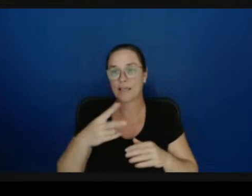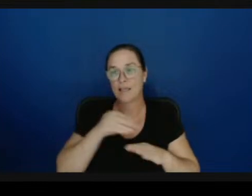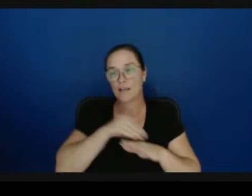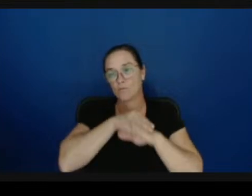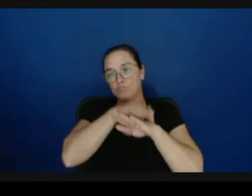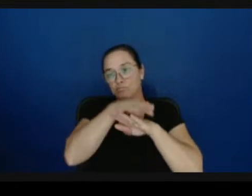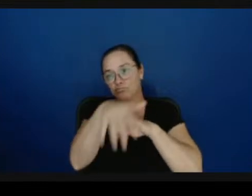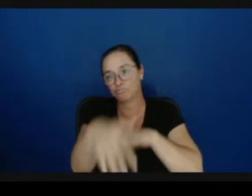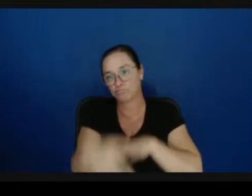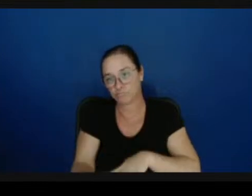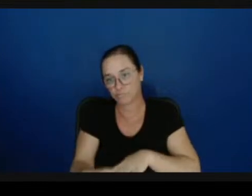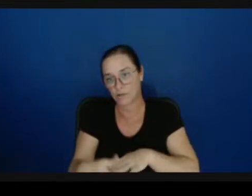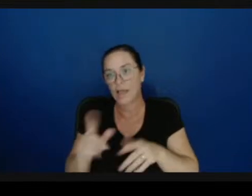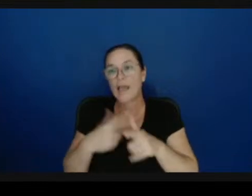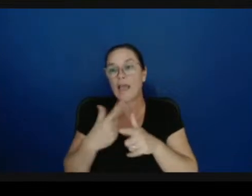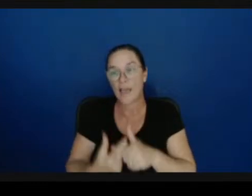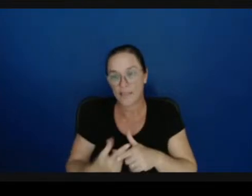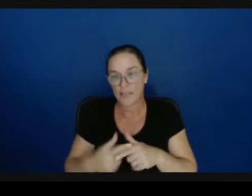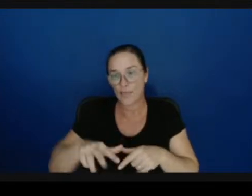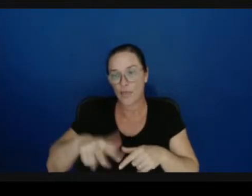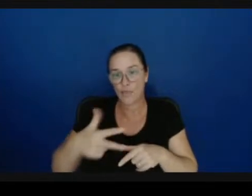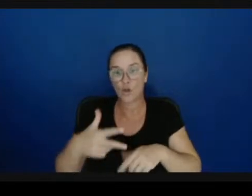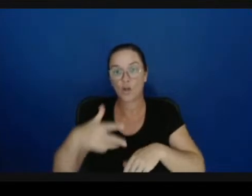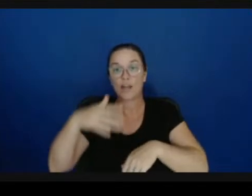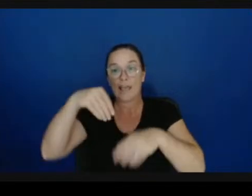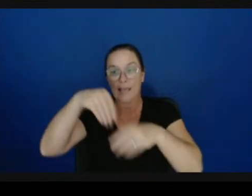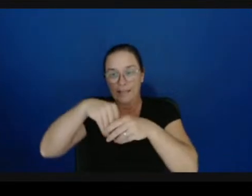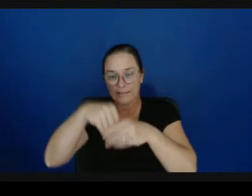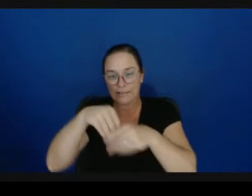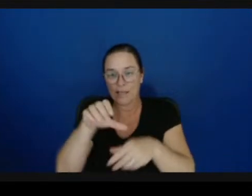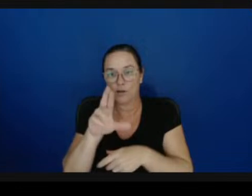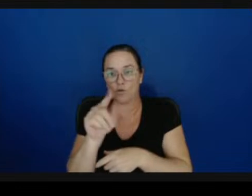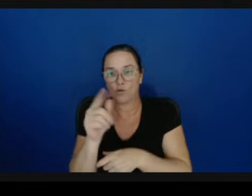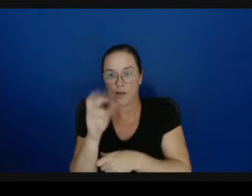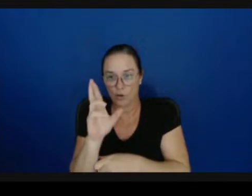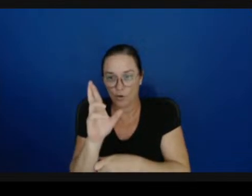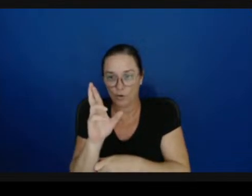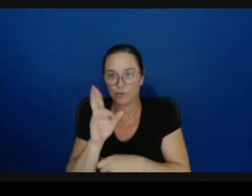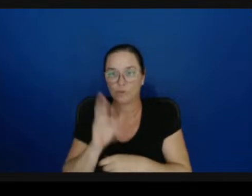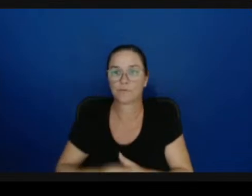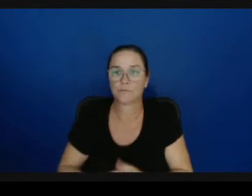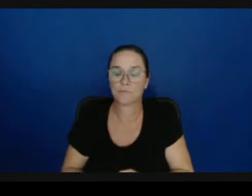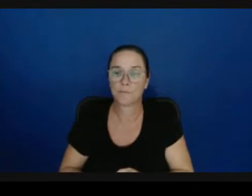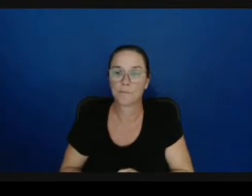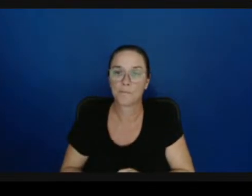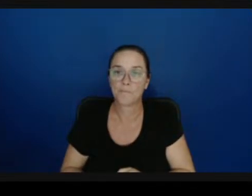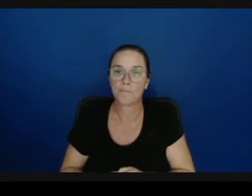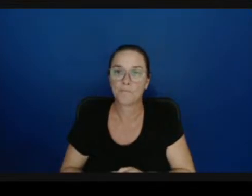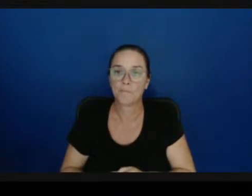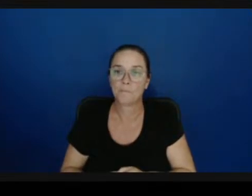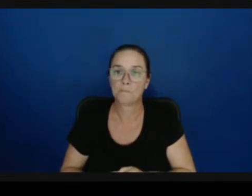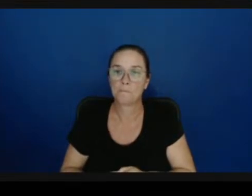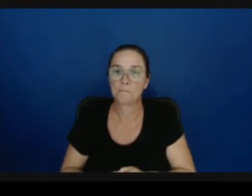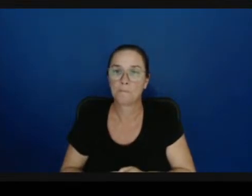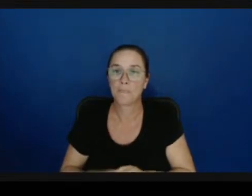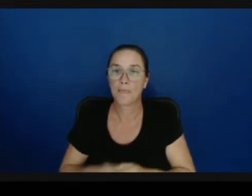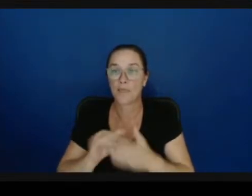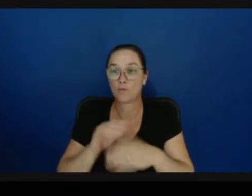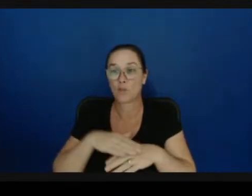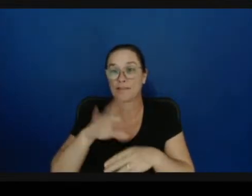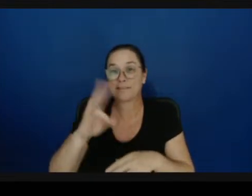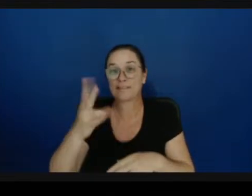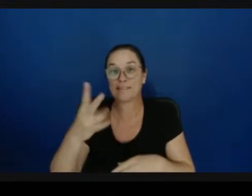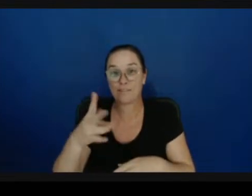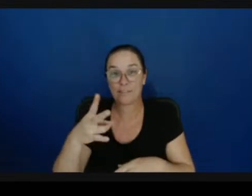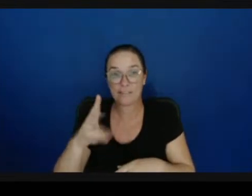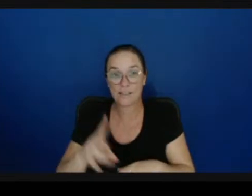3rd phase opening the fissures on the crater floor and starting to fill the crater from the north end as well. That's the 17th.